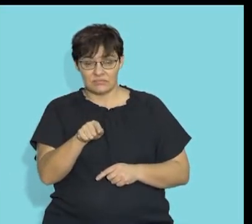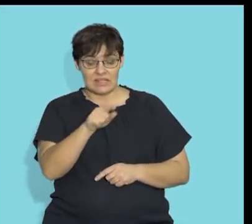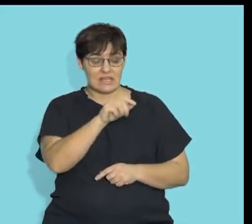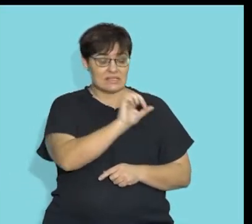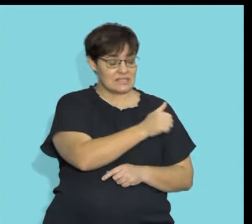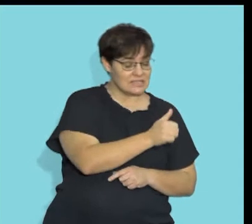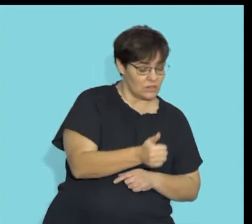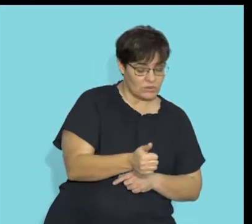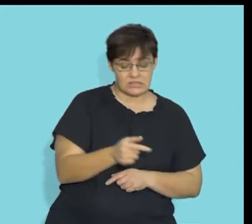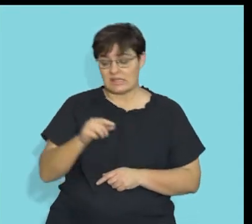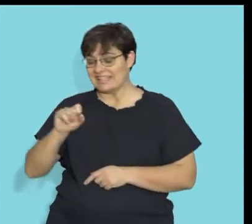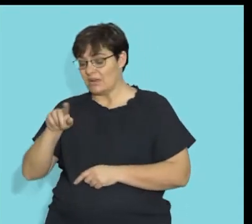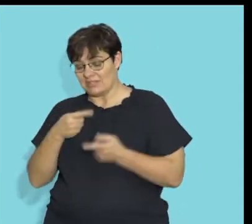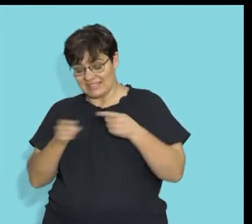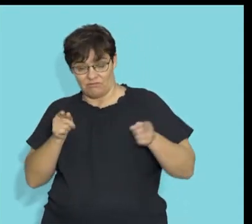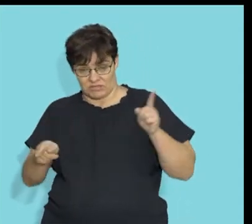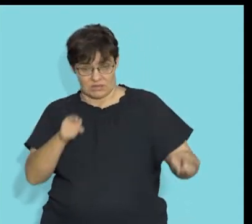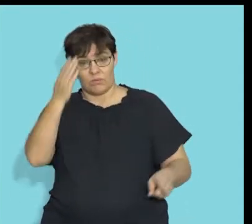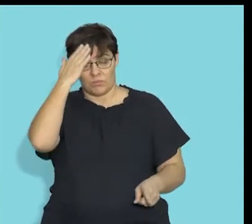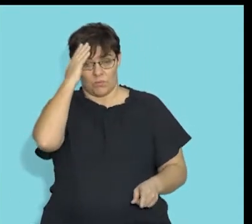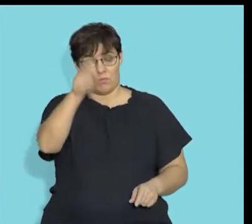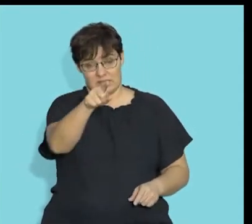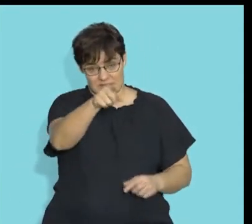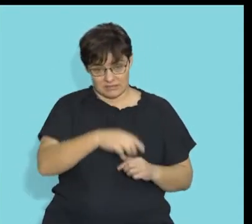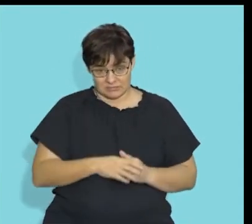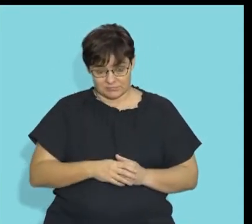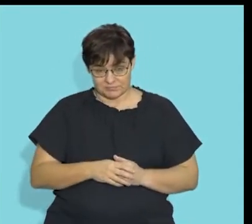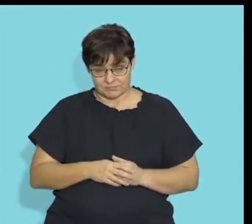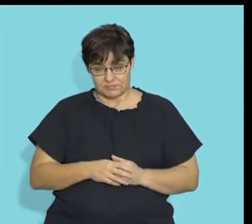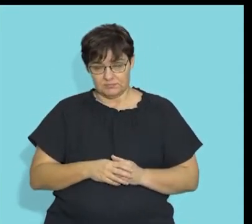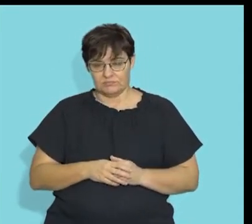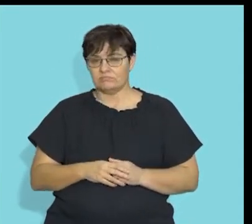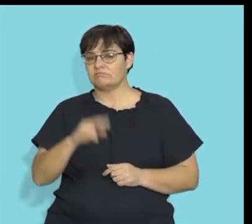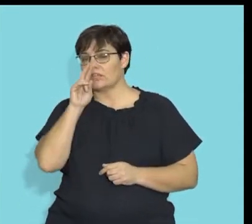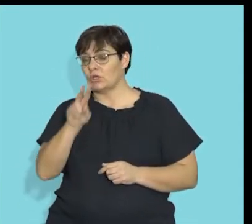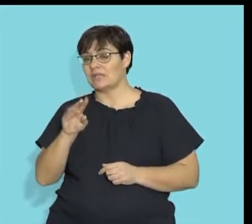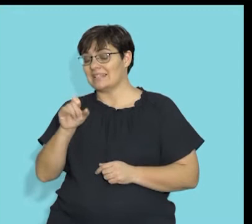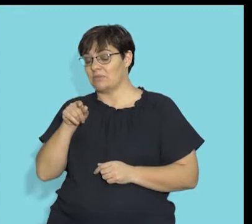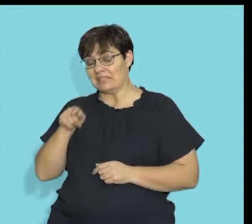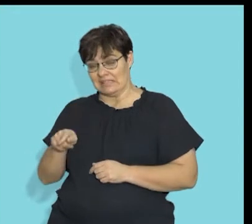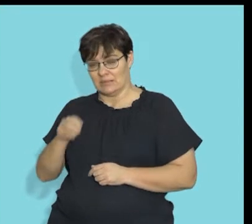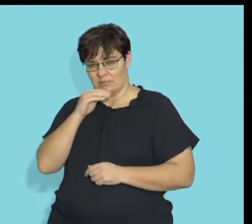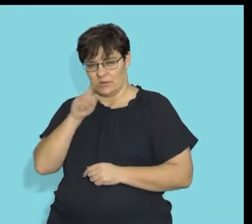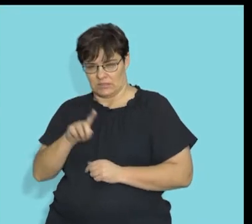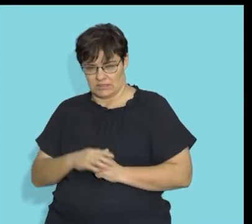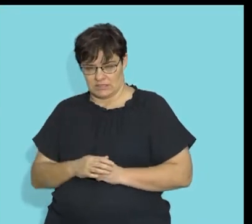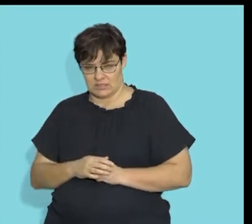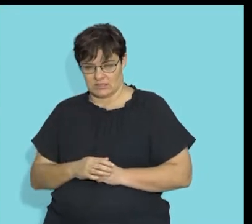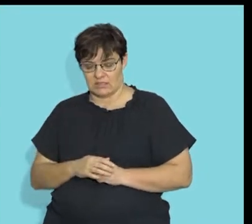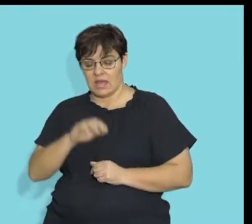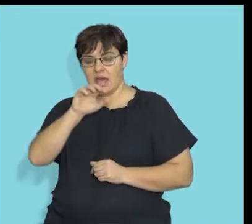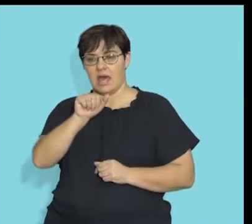the difference between a sequence and a series. Let's look at the series definition. So